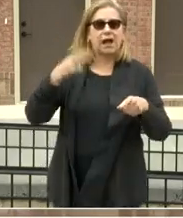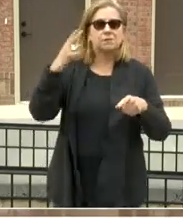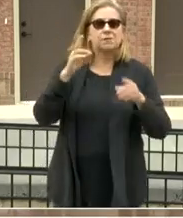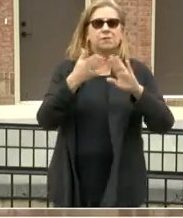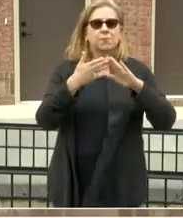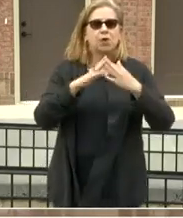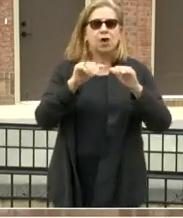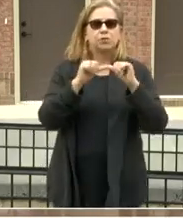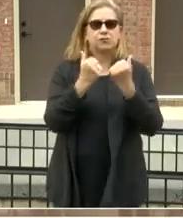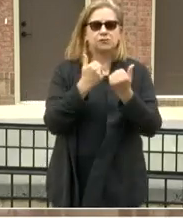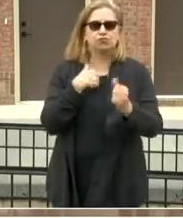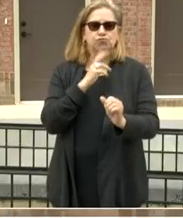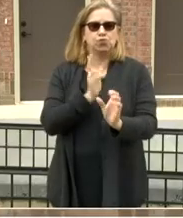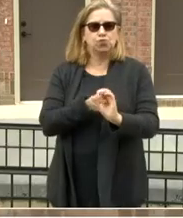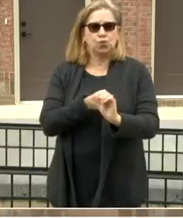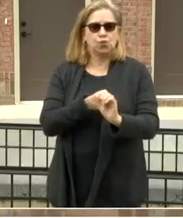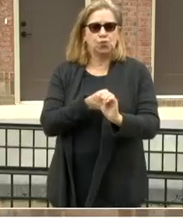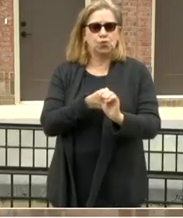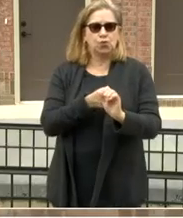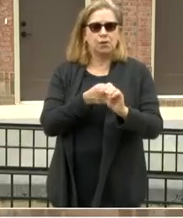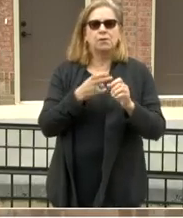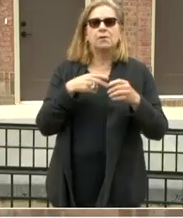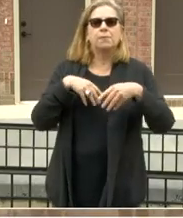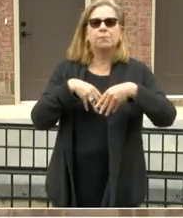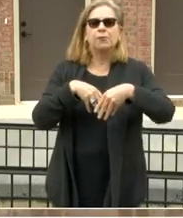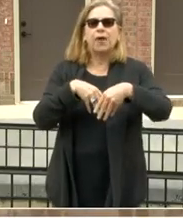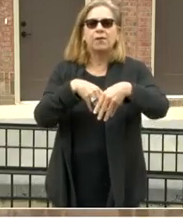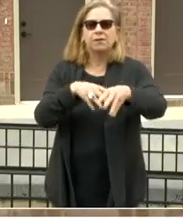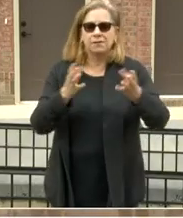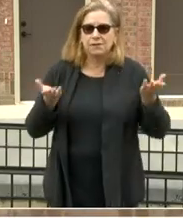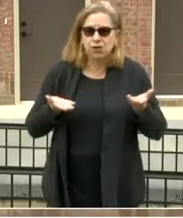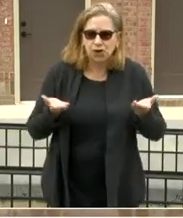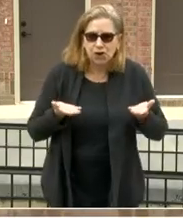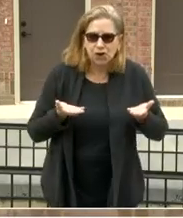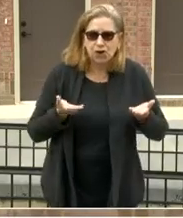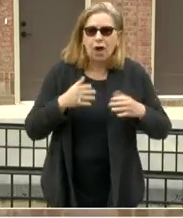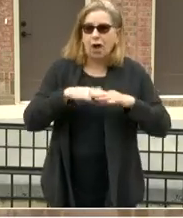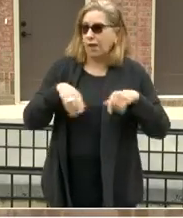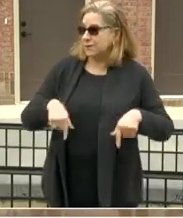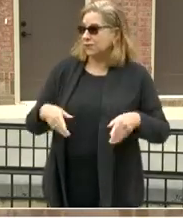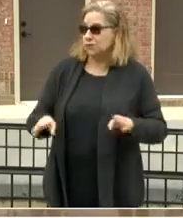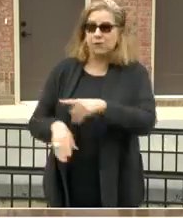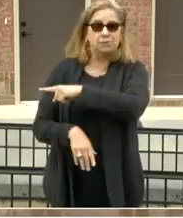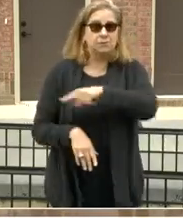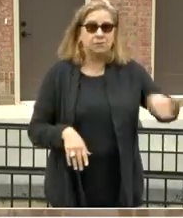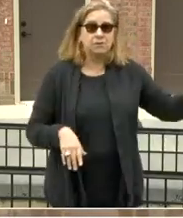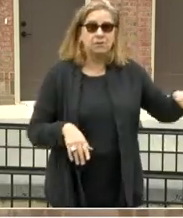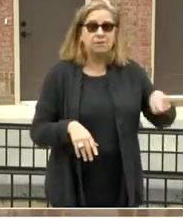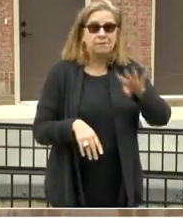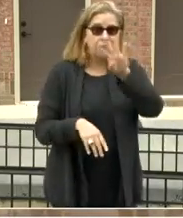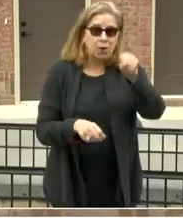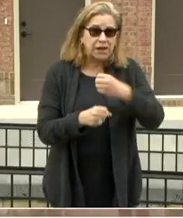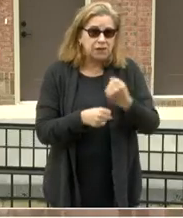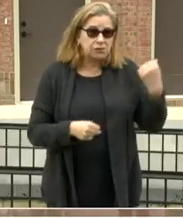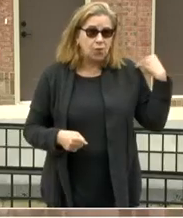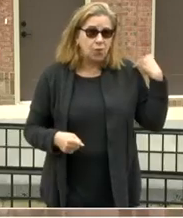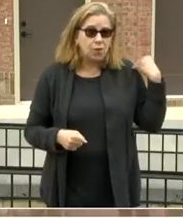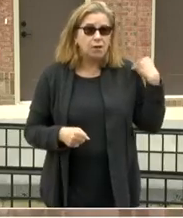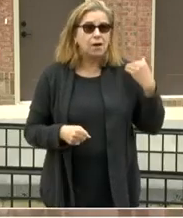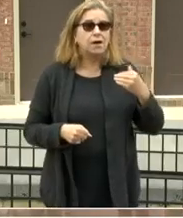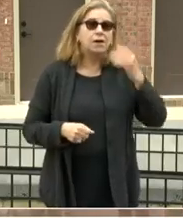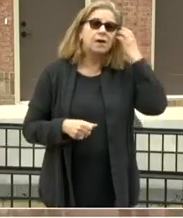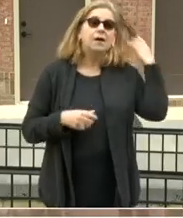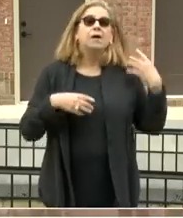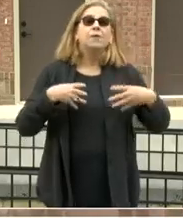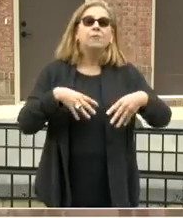Heights Parade. Years ago, to present the community, we decided to have our parade come straight through St. Elizabeth.